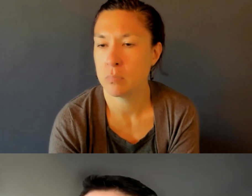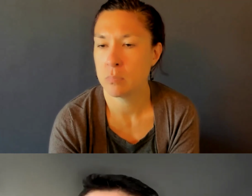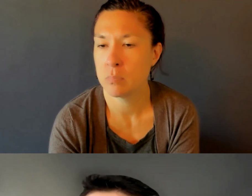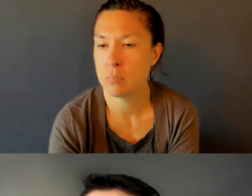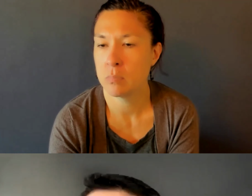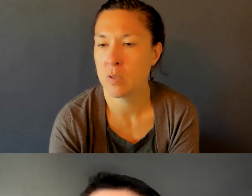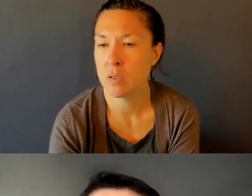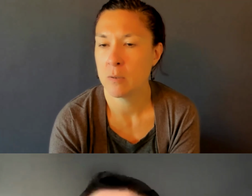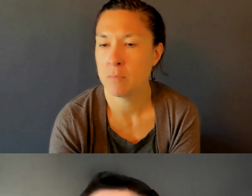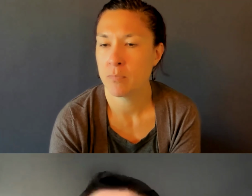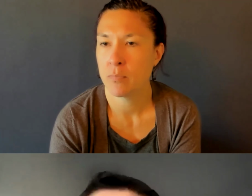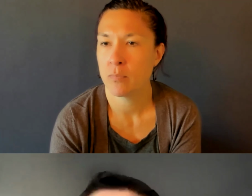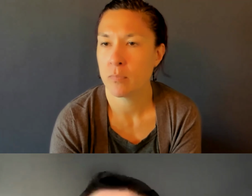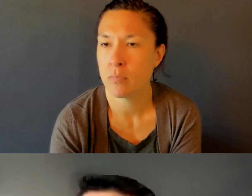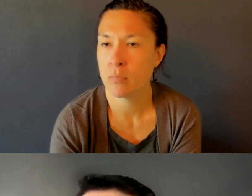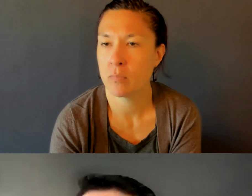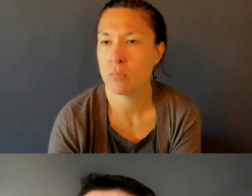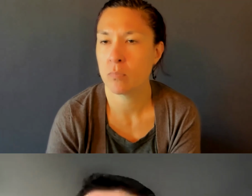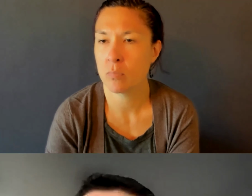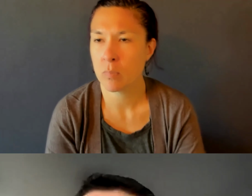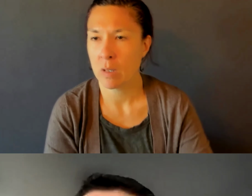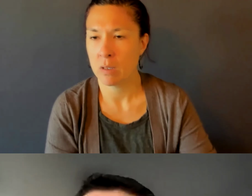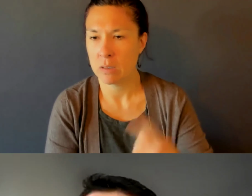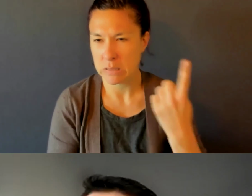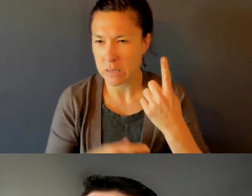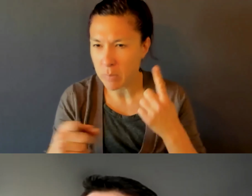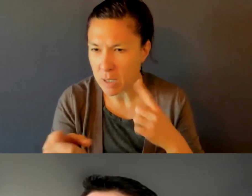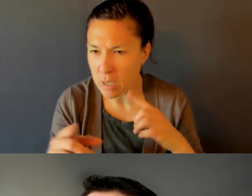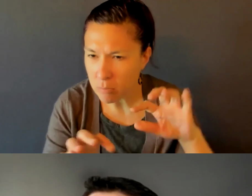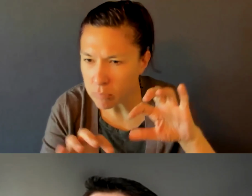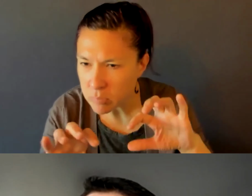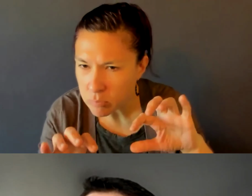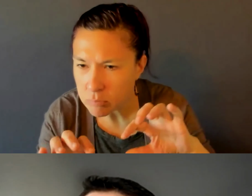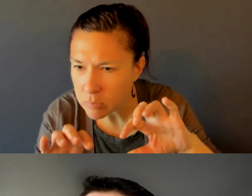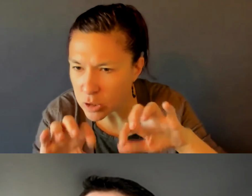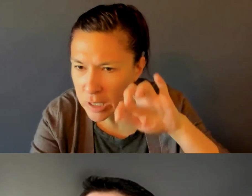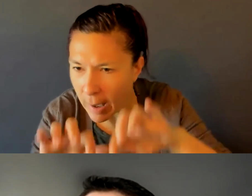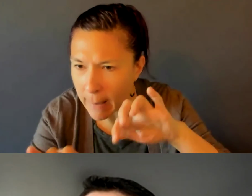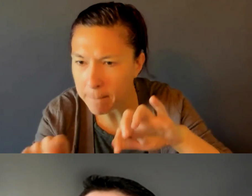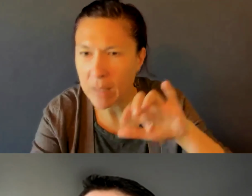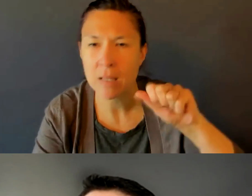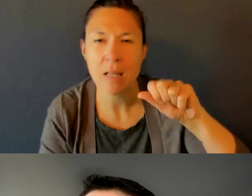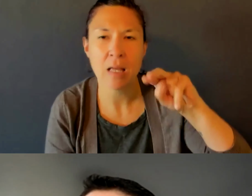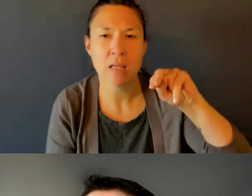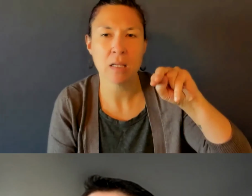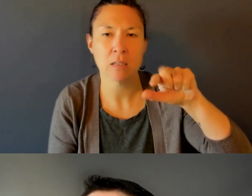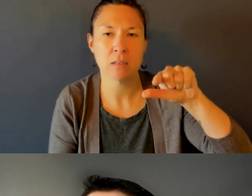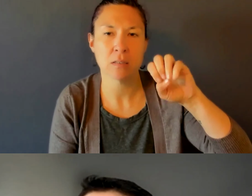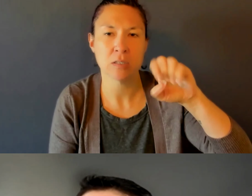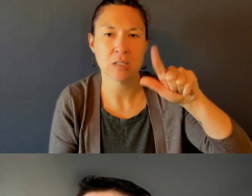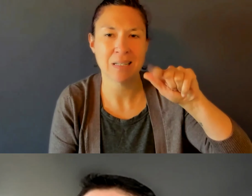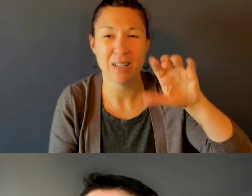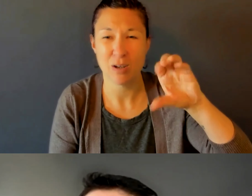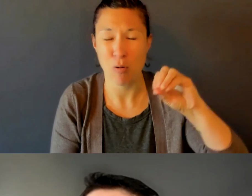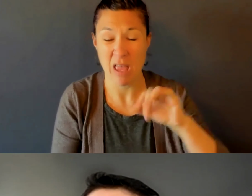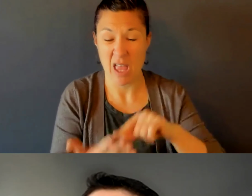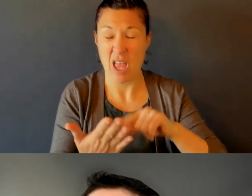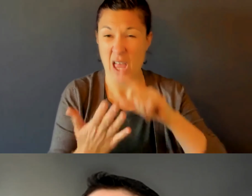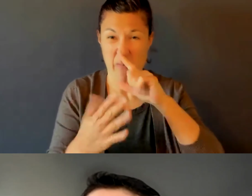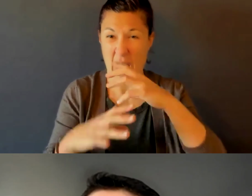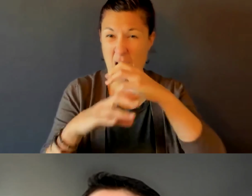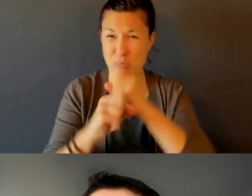I see somebody in the chat box, Angelito. How should I handle abstracts that contain multiple punctuation